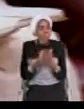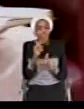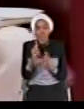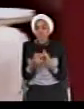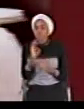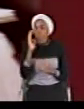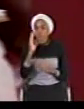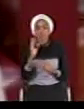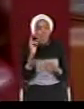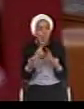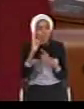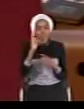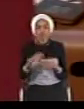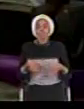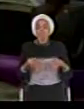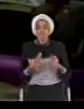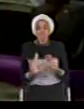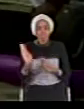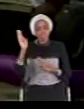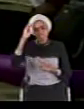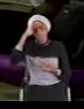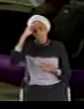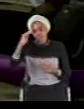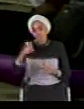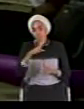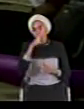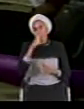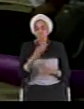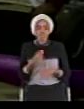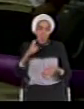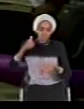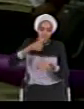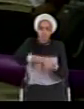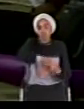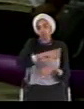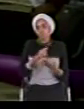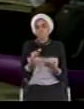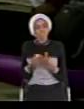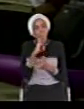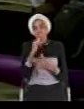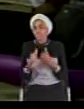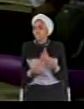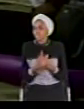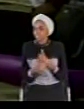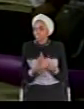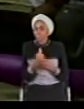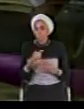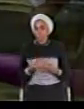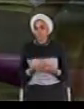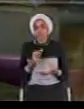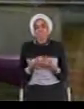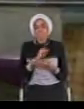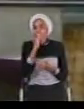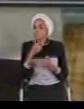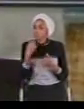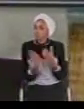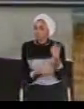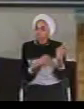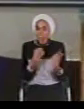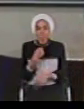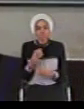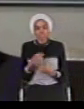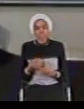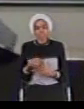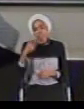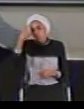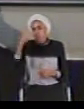Let him be accursed. That's the danger. And that is the punishment for